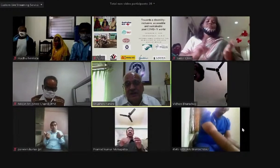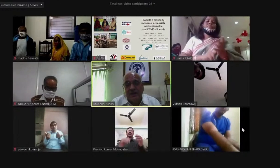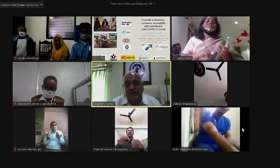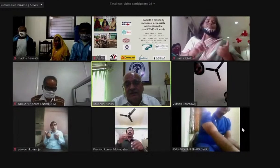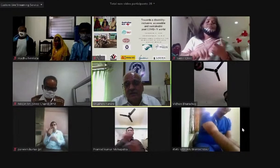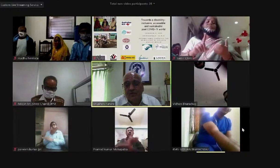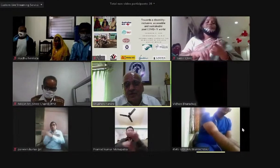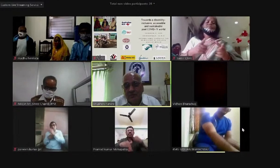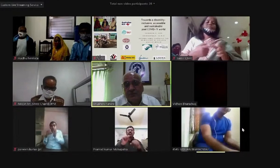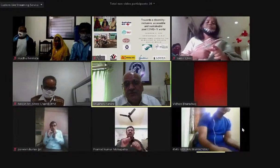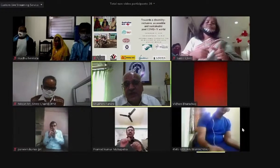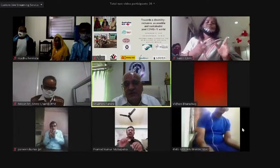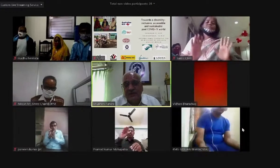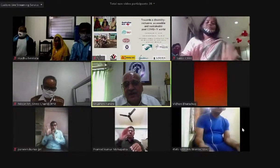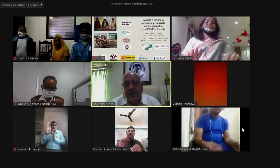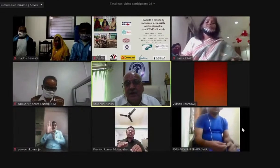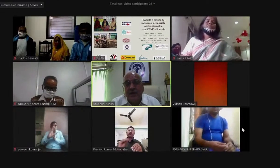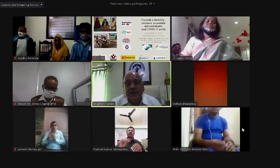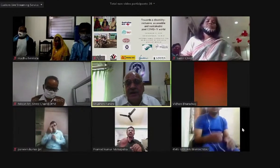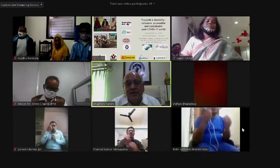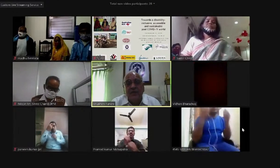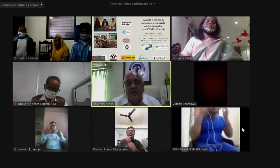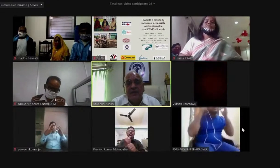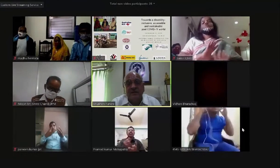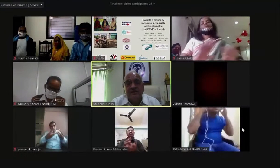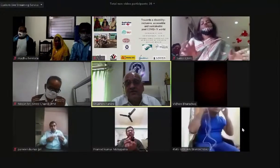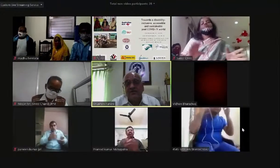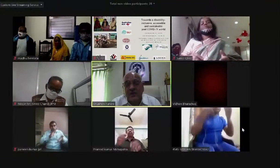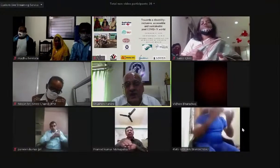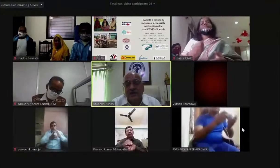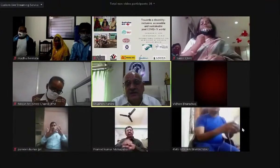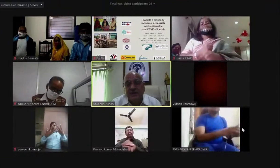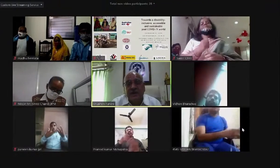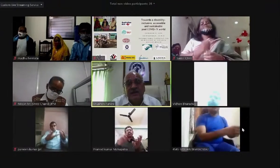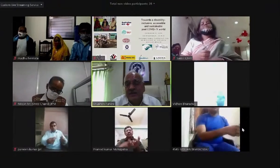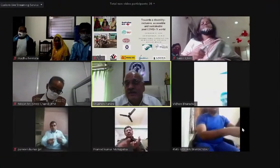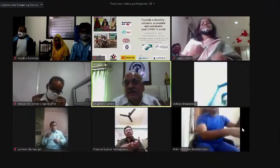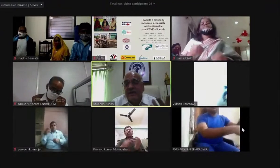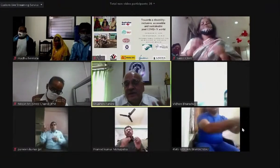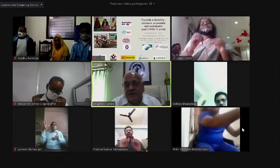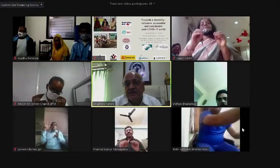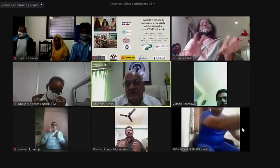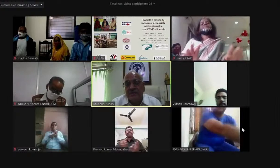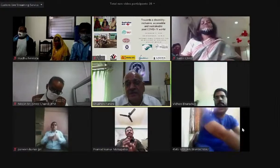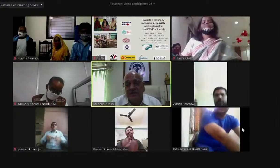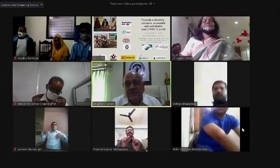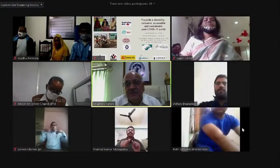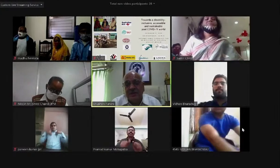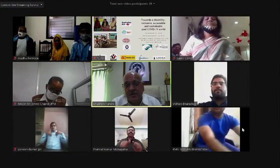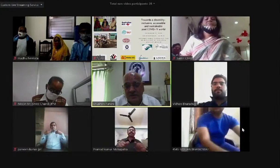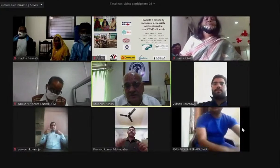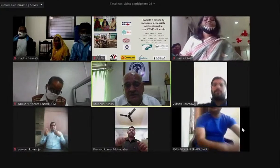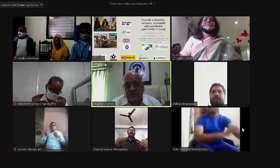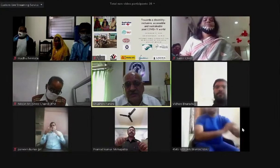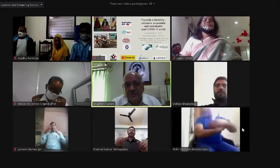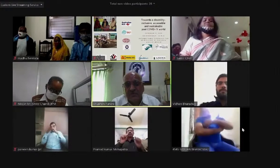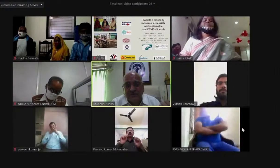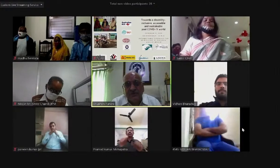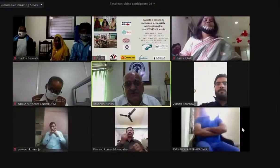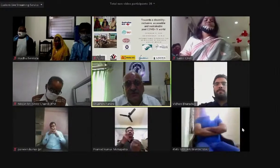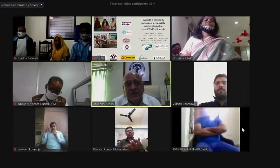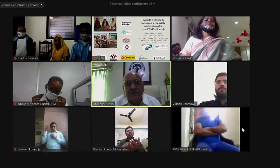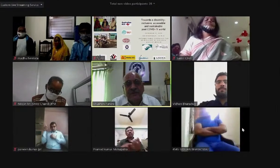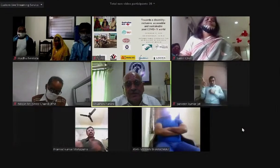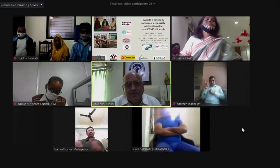and important to reduce the disability of such people, is to have, there is